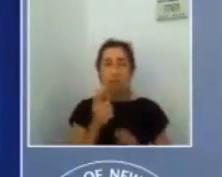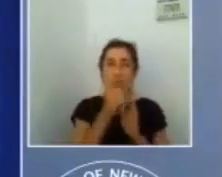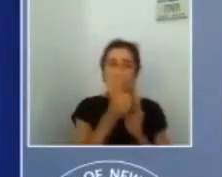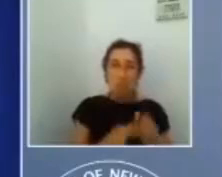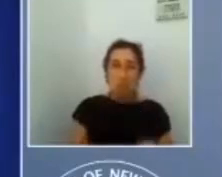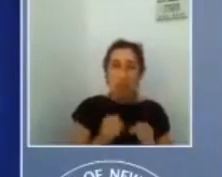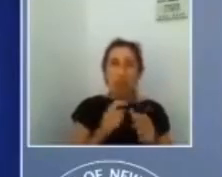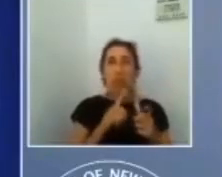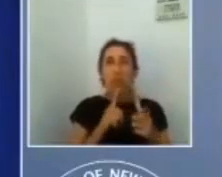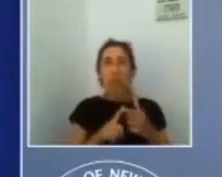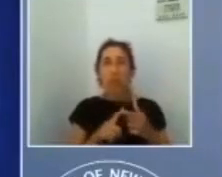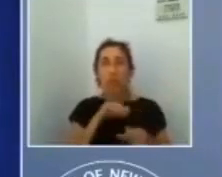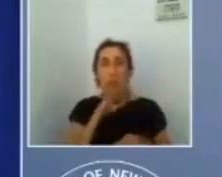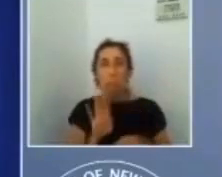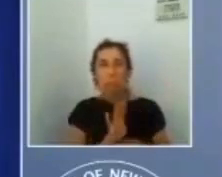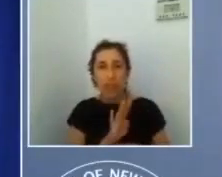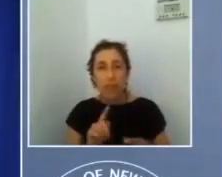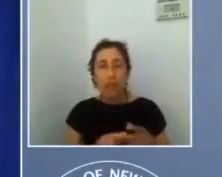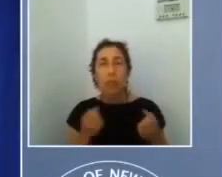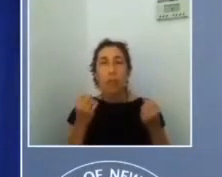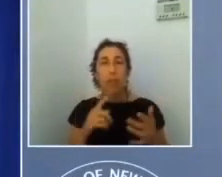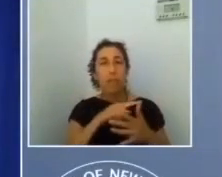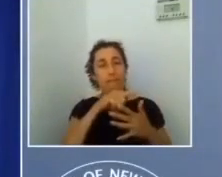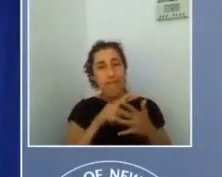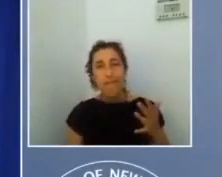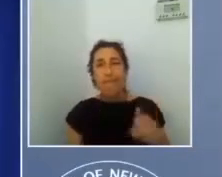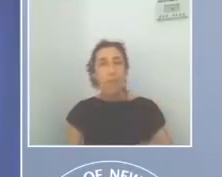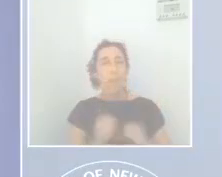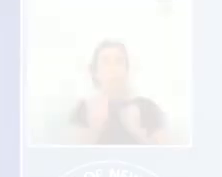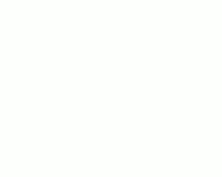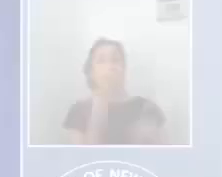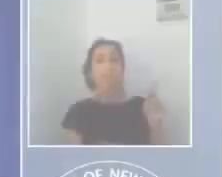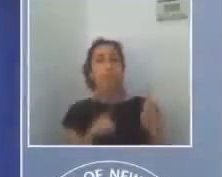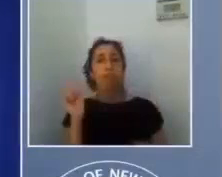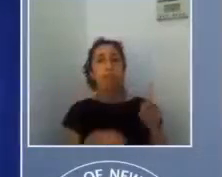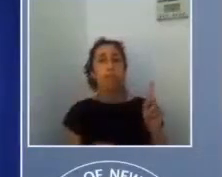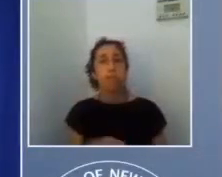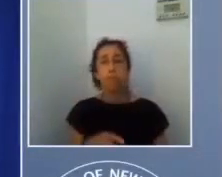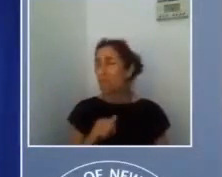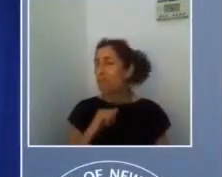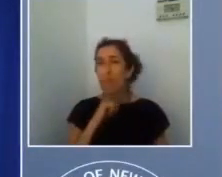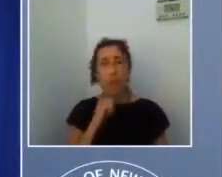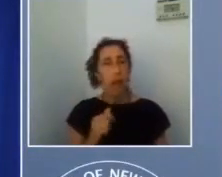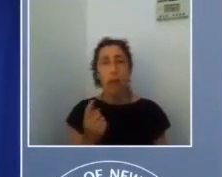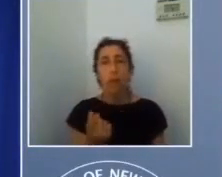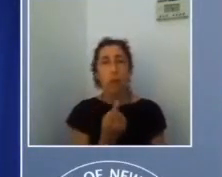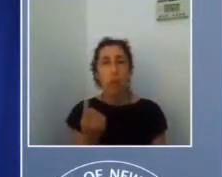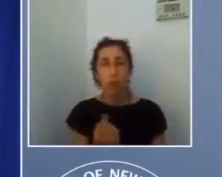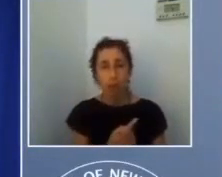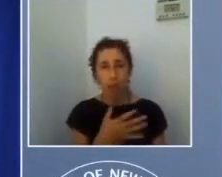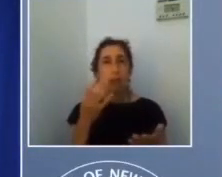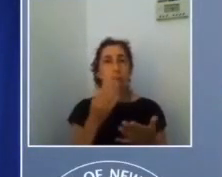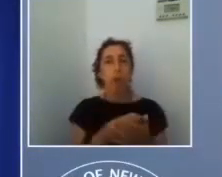York's charities law and undermine its own mission. For years, the